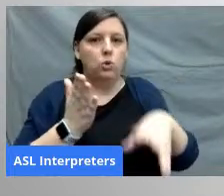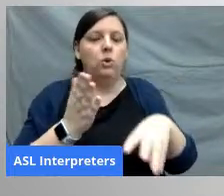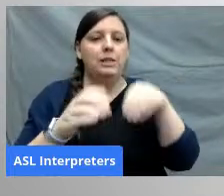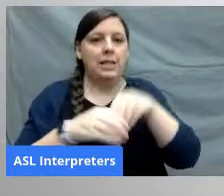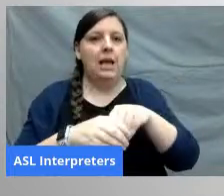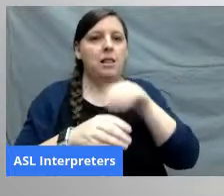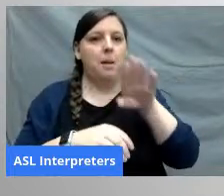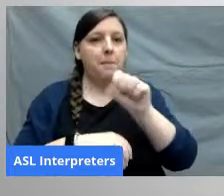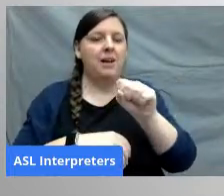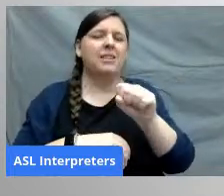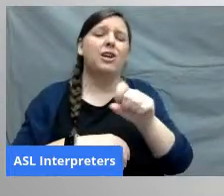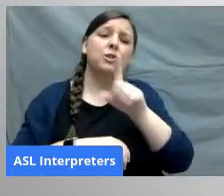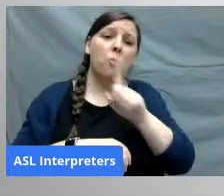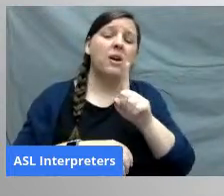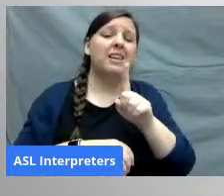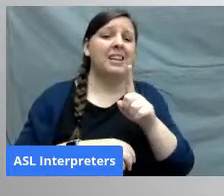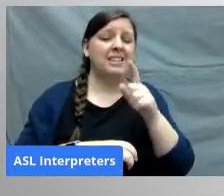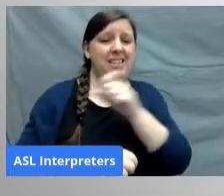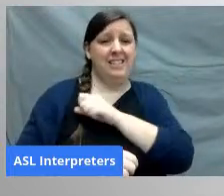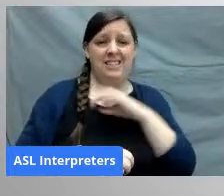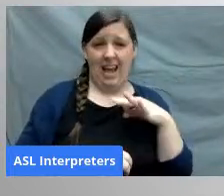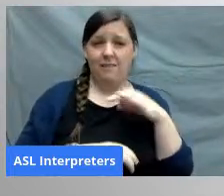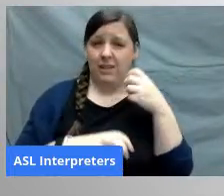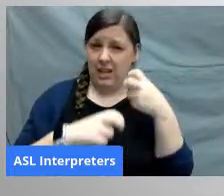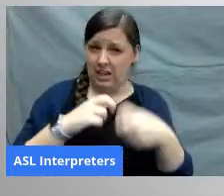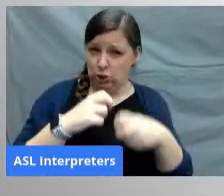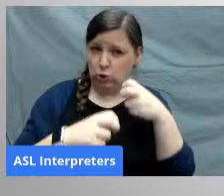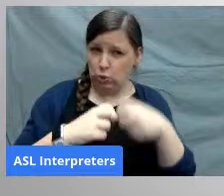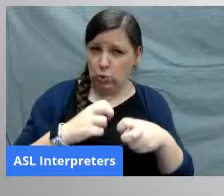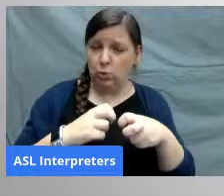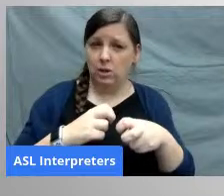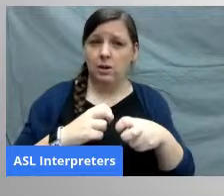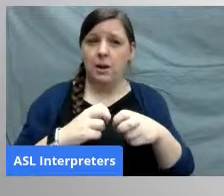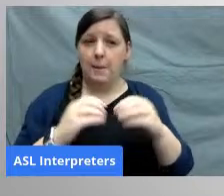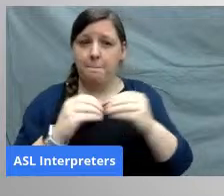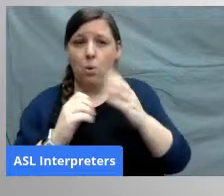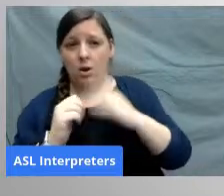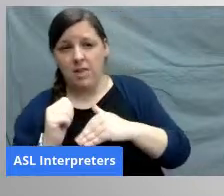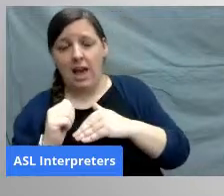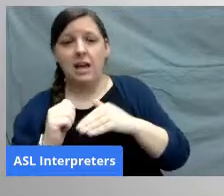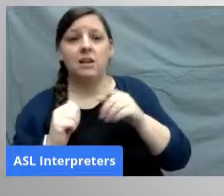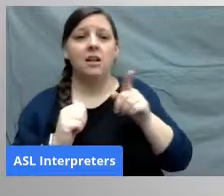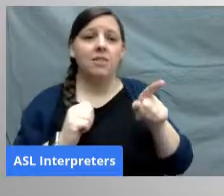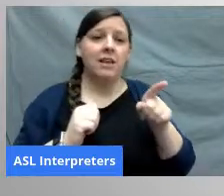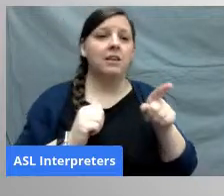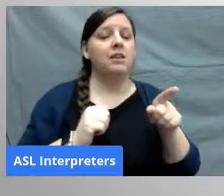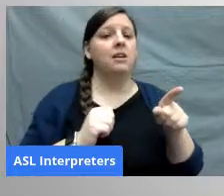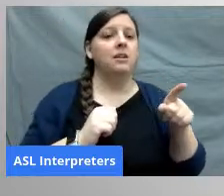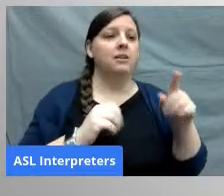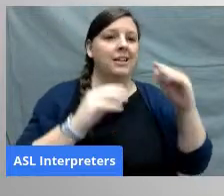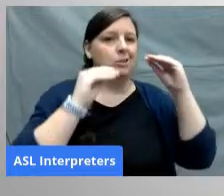staffing concern versus the instructional mitigation concern.